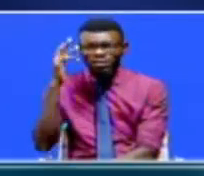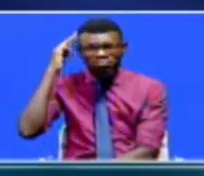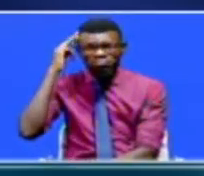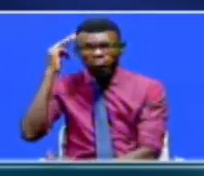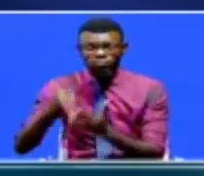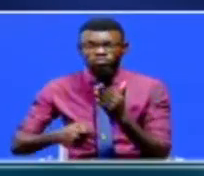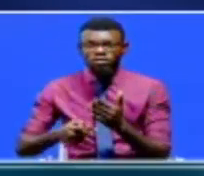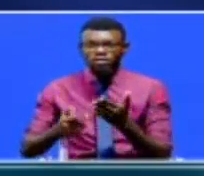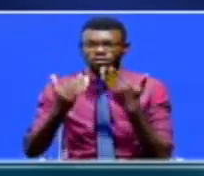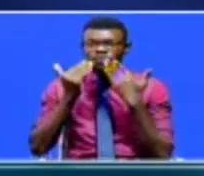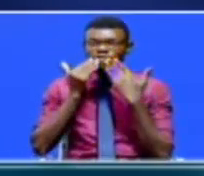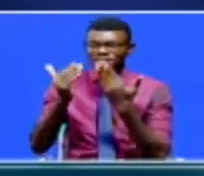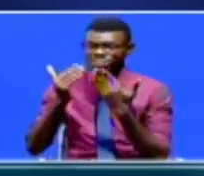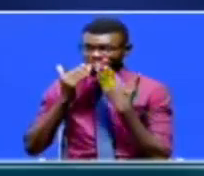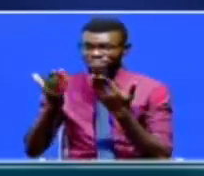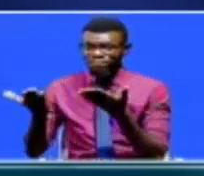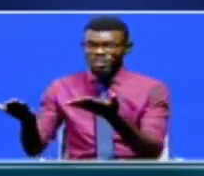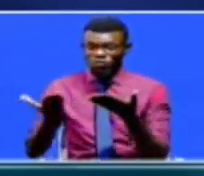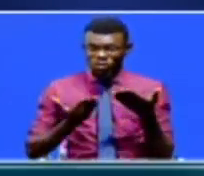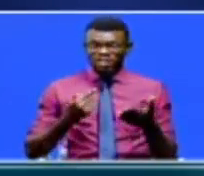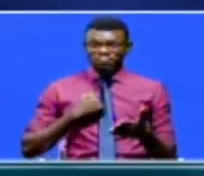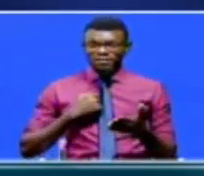Thanks, Akisa, for having me this evening.